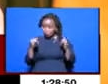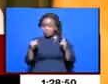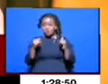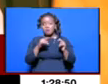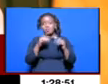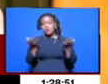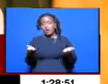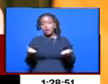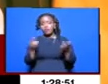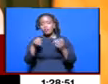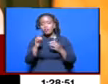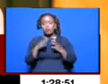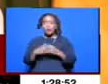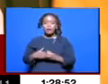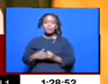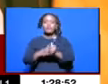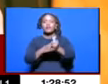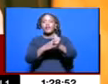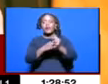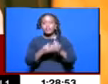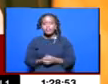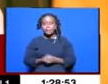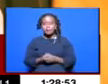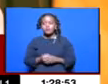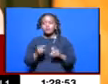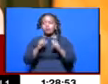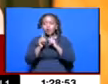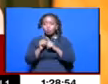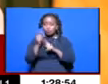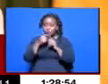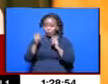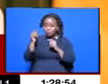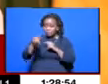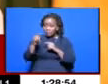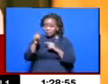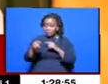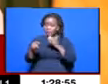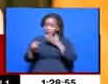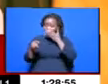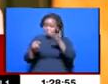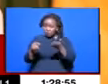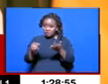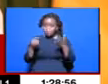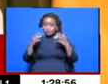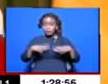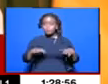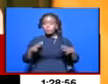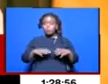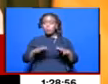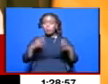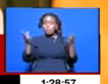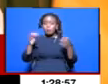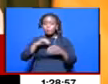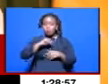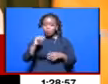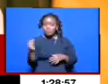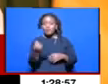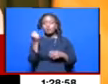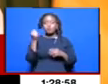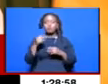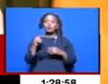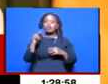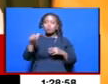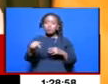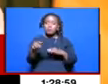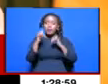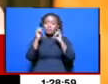they were governed. It was from such despondency that the people would rise to demand a new social contract,